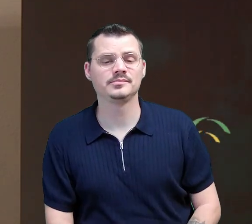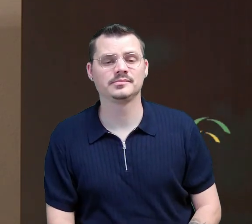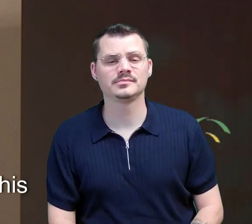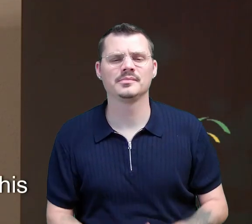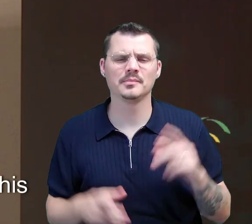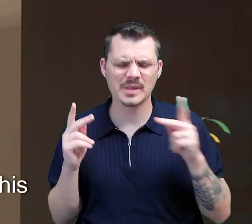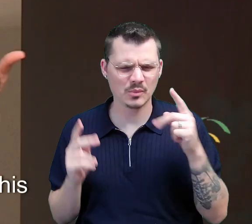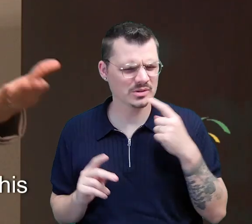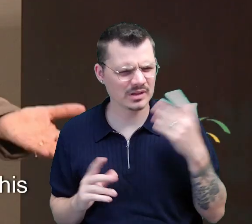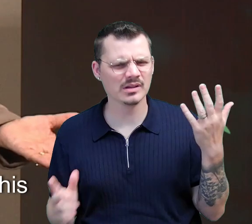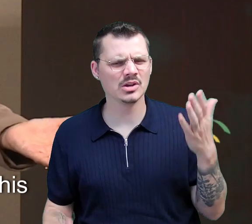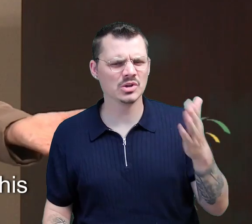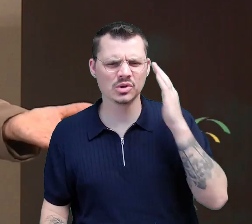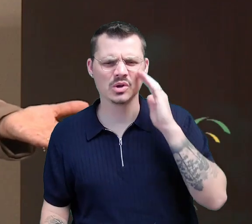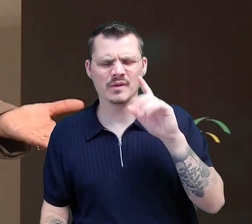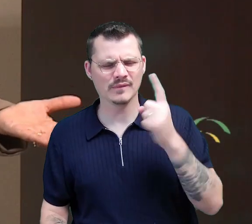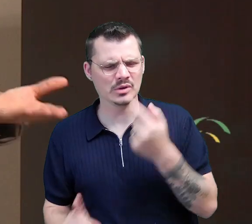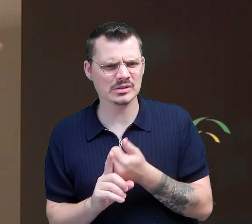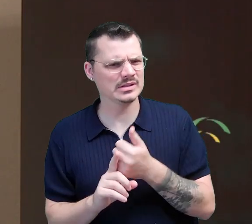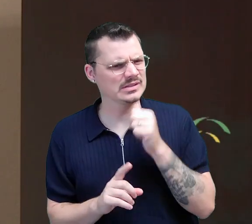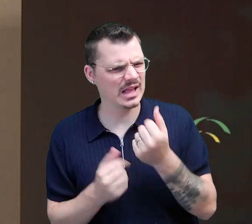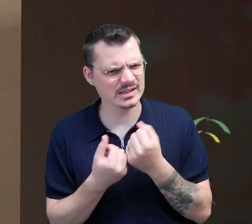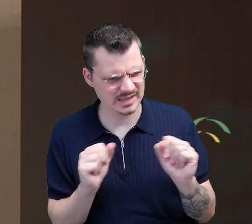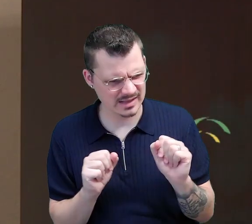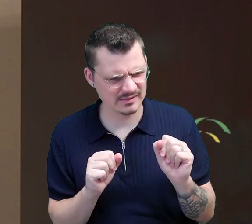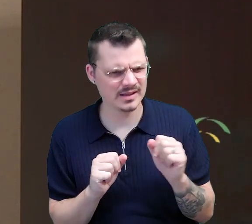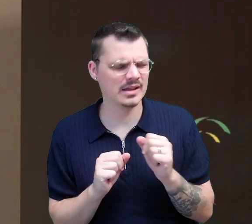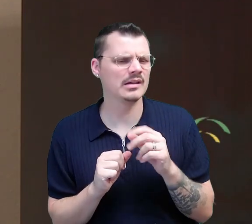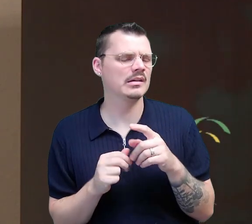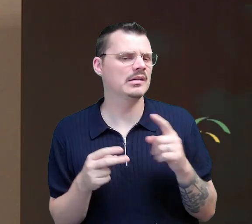And people were saying, well, this isn't safe, and second,